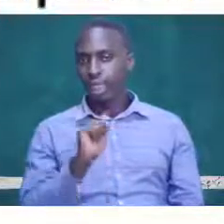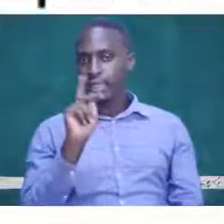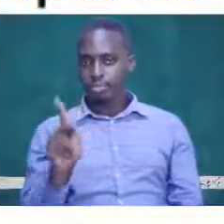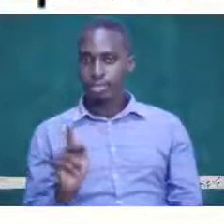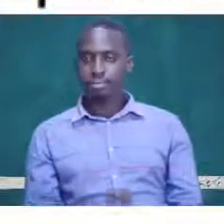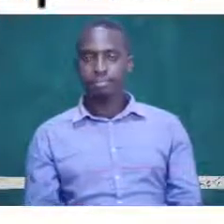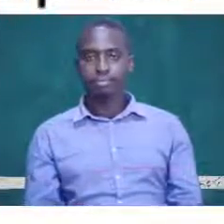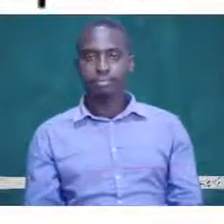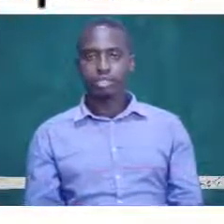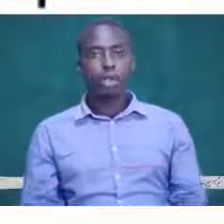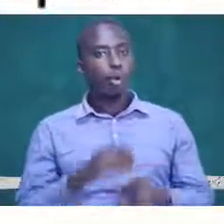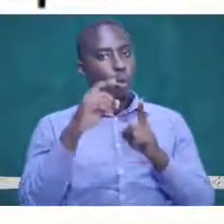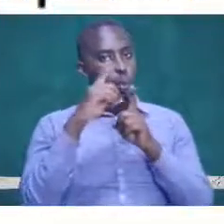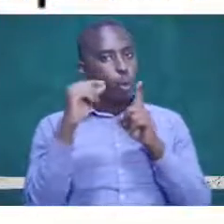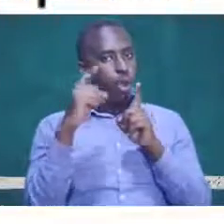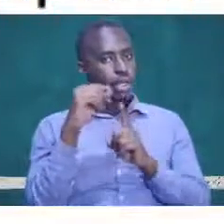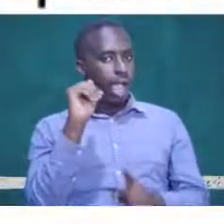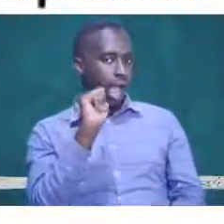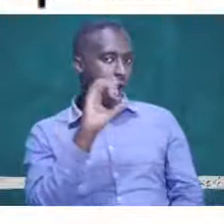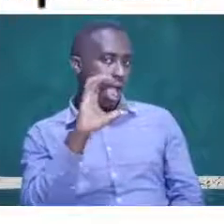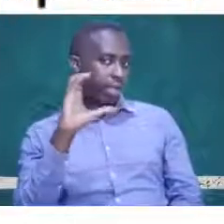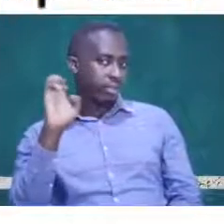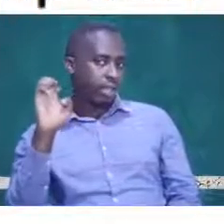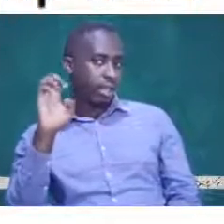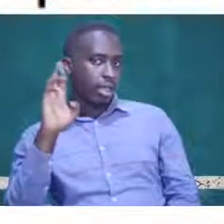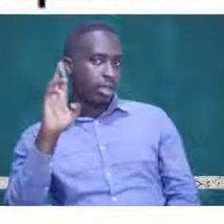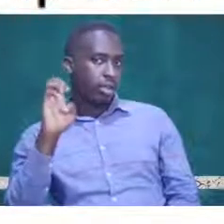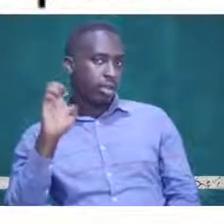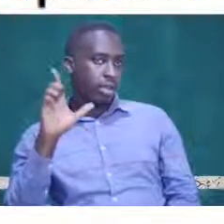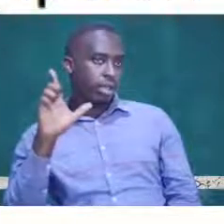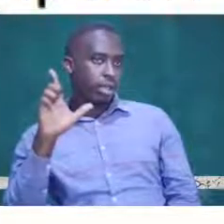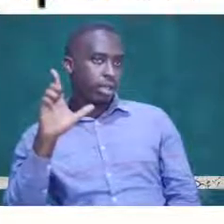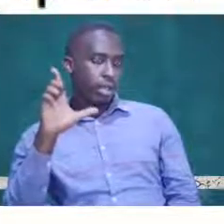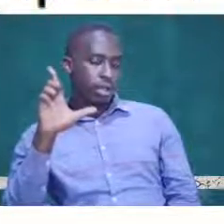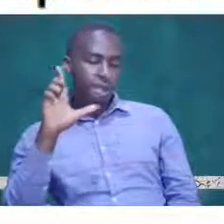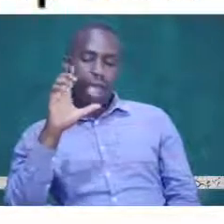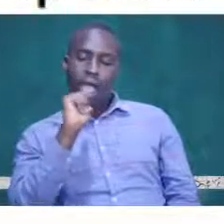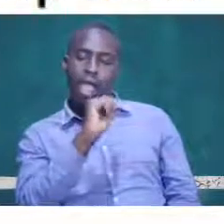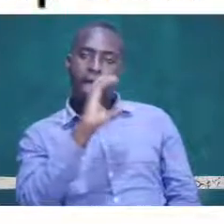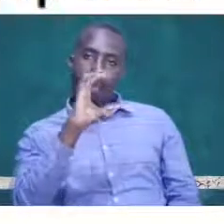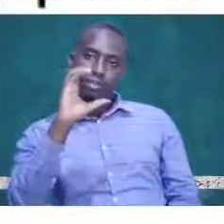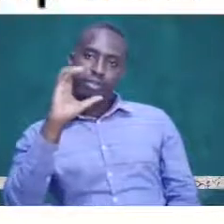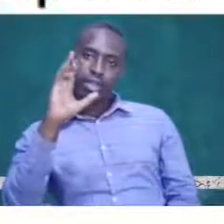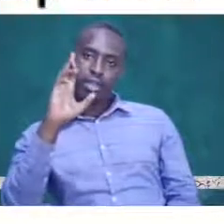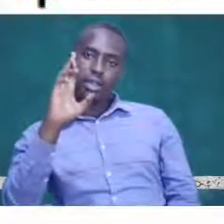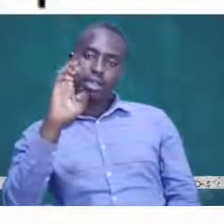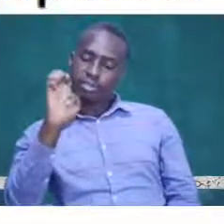Now, the word accelerator, I want you learners to understand. The word